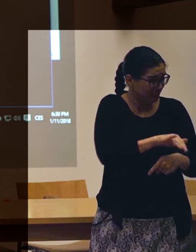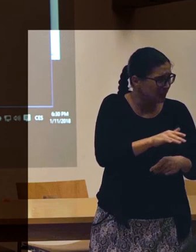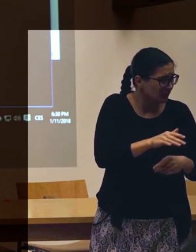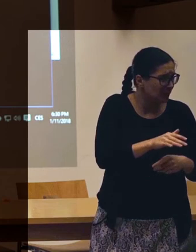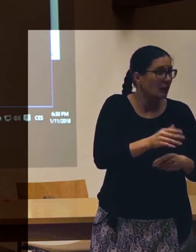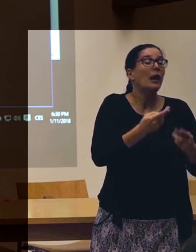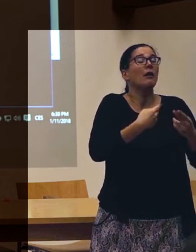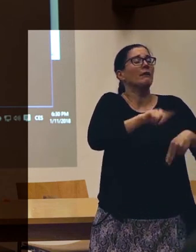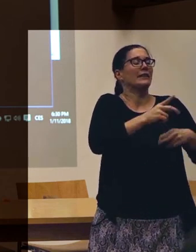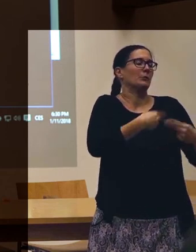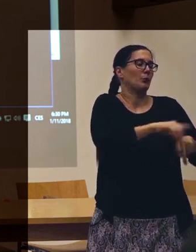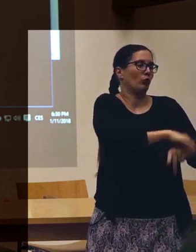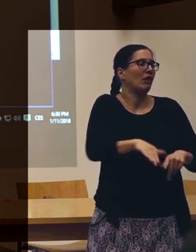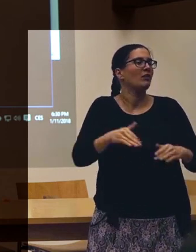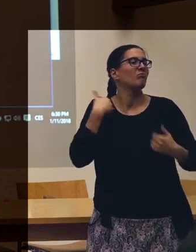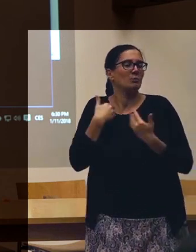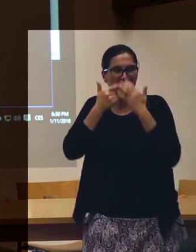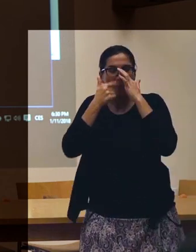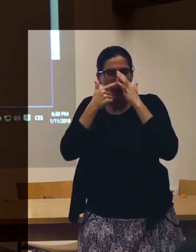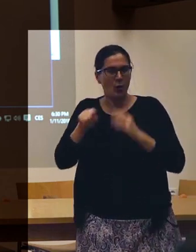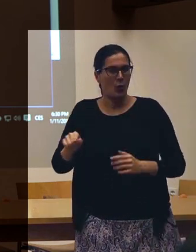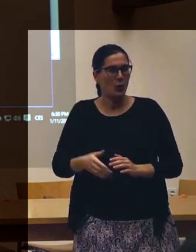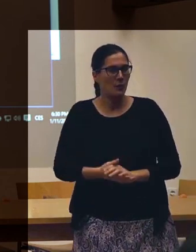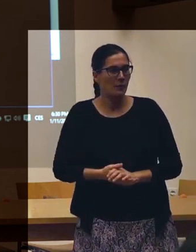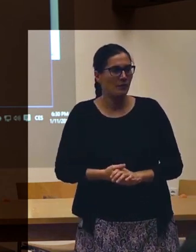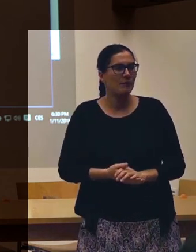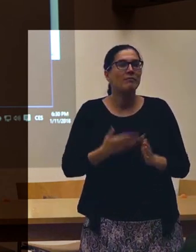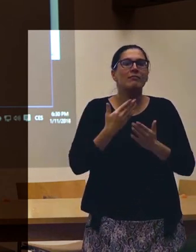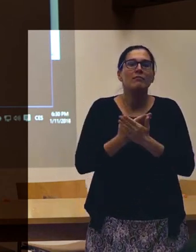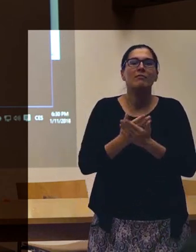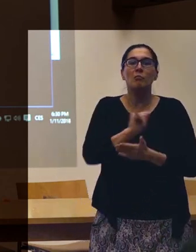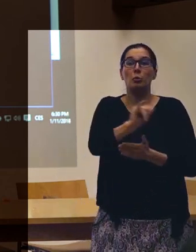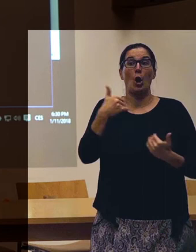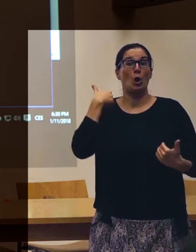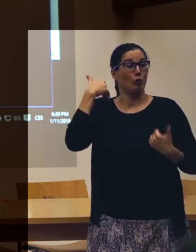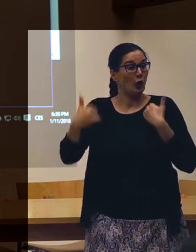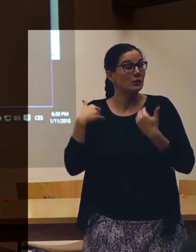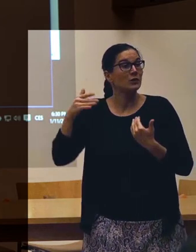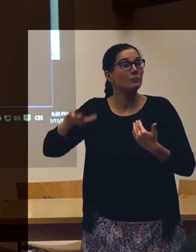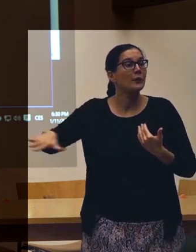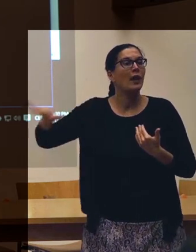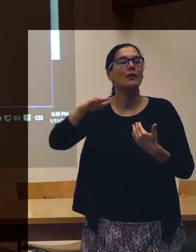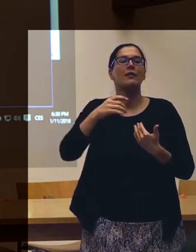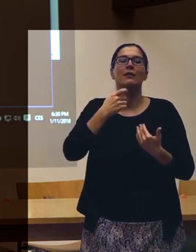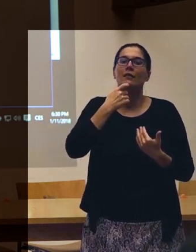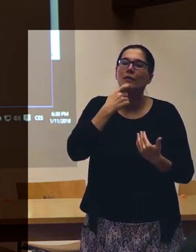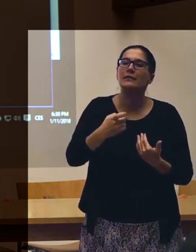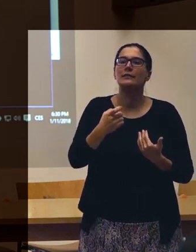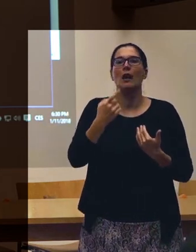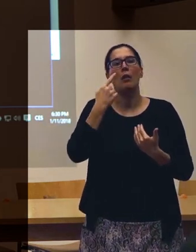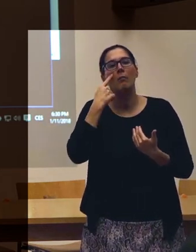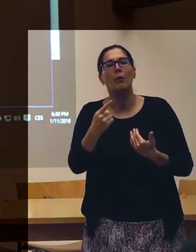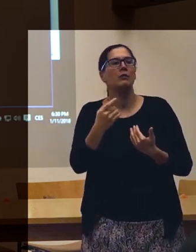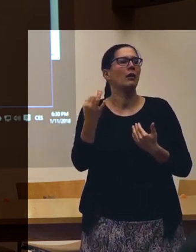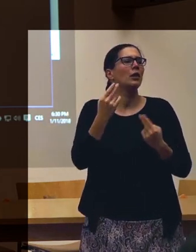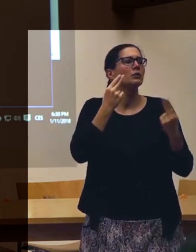imagine a situation, you're a really grown-up person who wants to go and see the beauty of the treasure, you